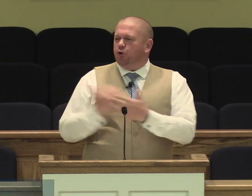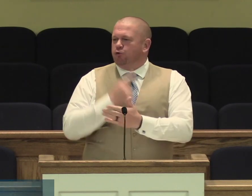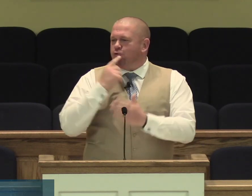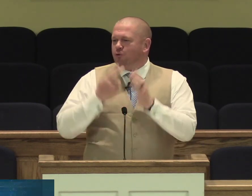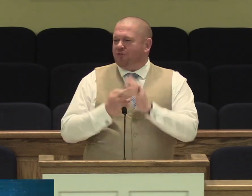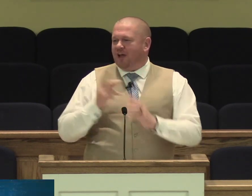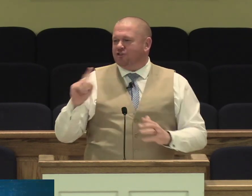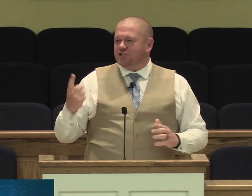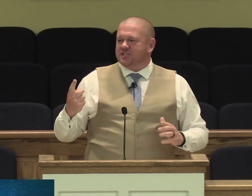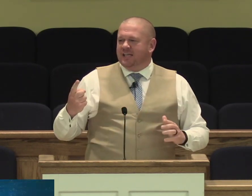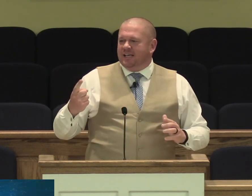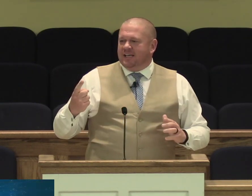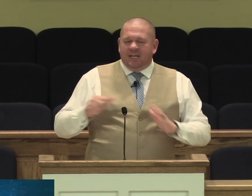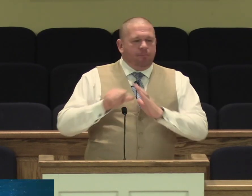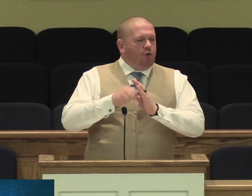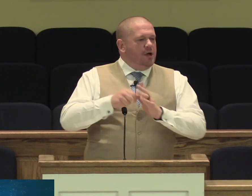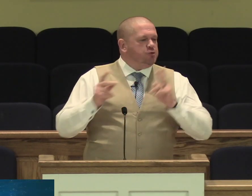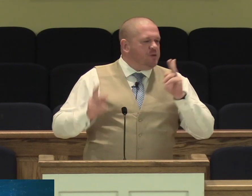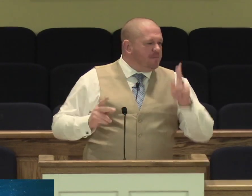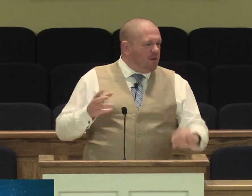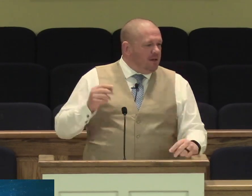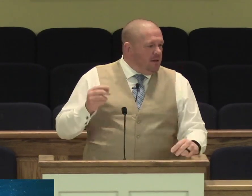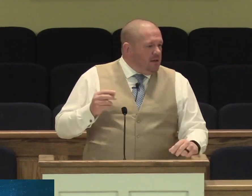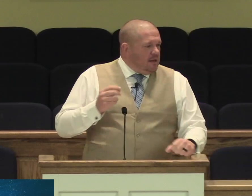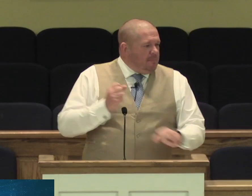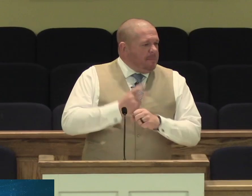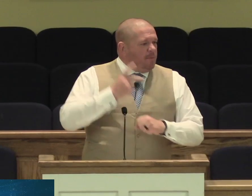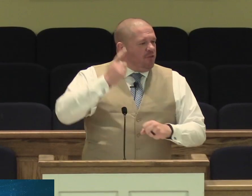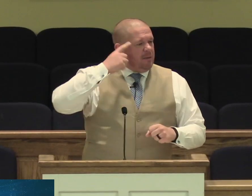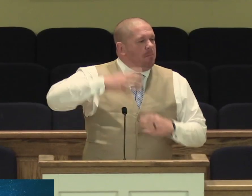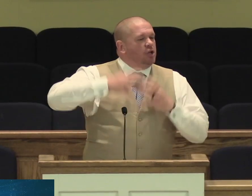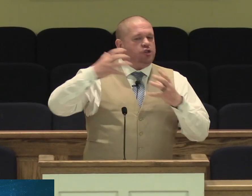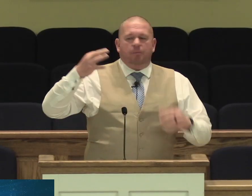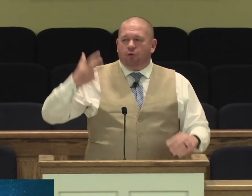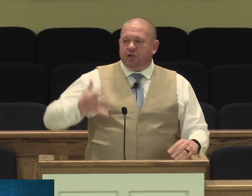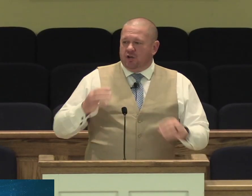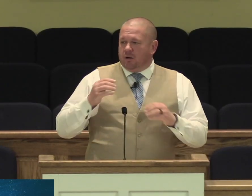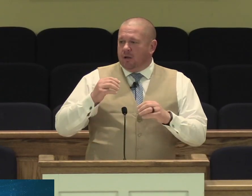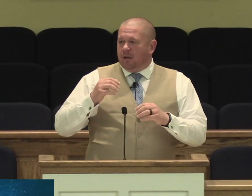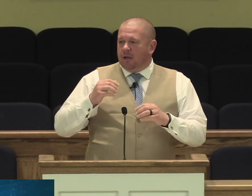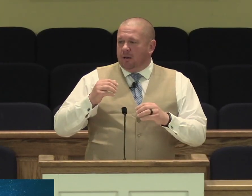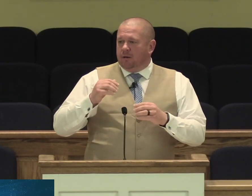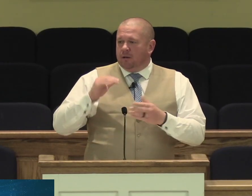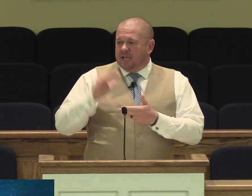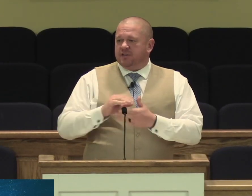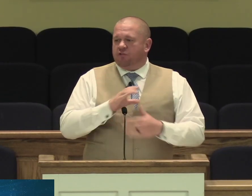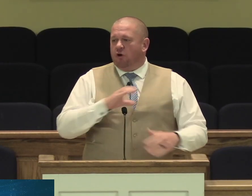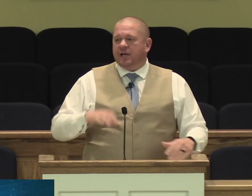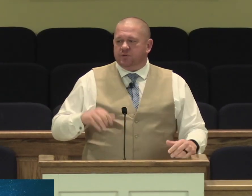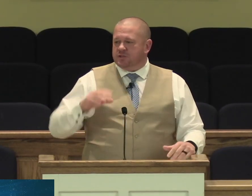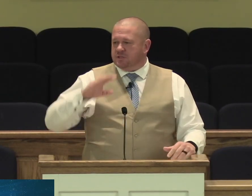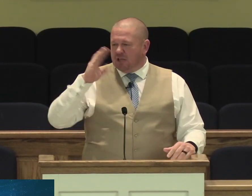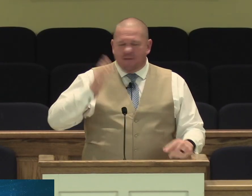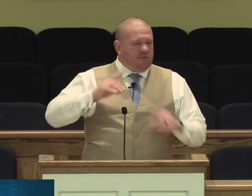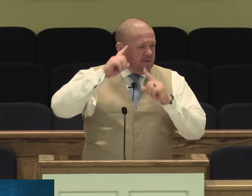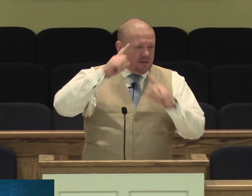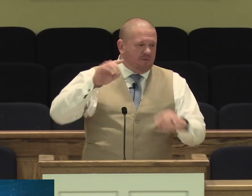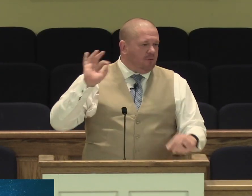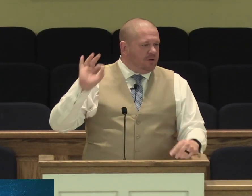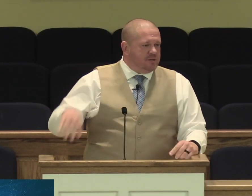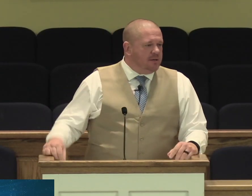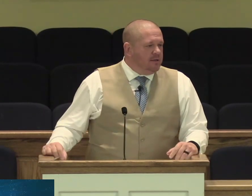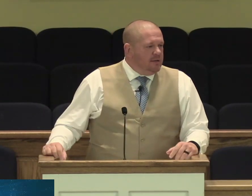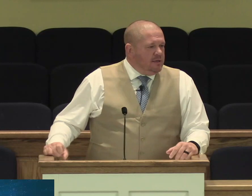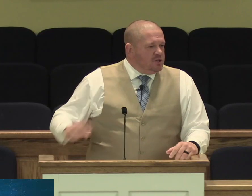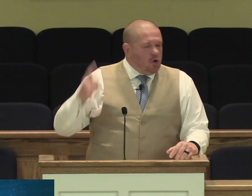that new truth that'll just impress people and make people think much of the preacher and less of Christ, which is never the intent